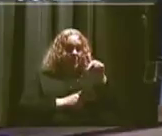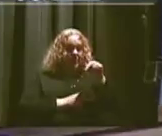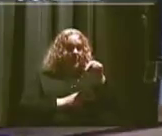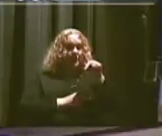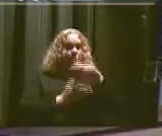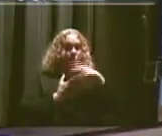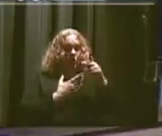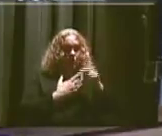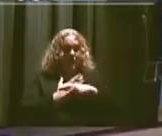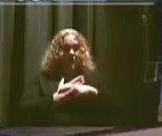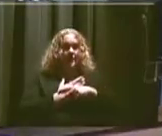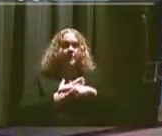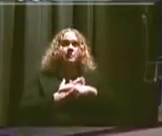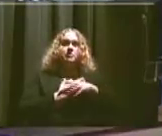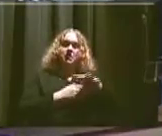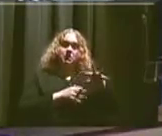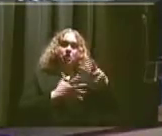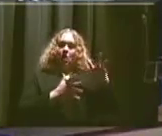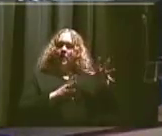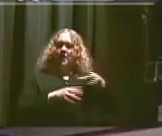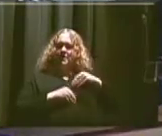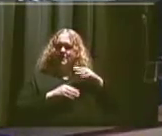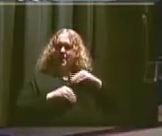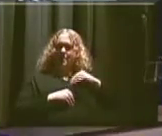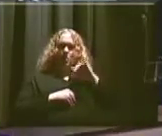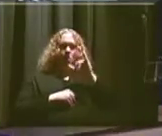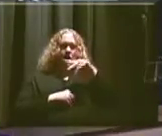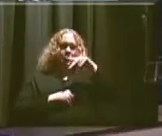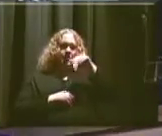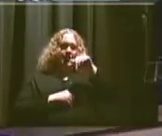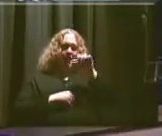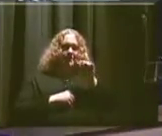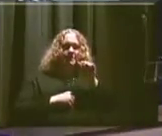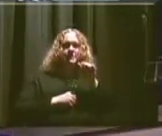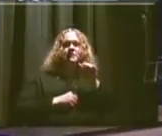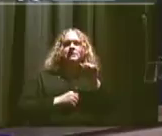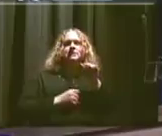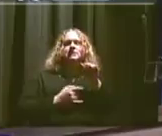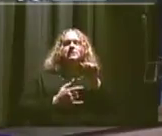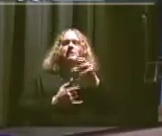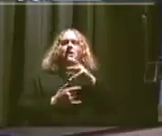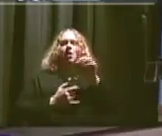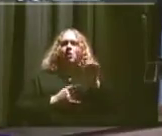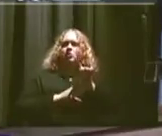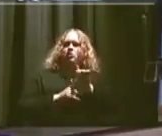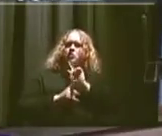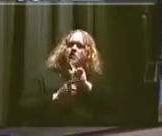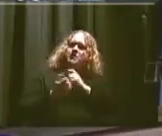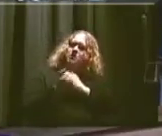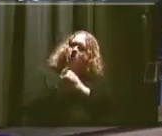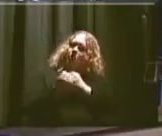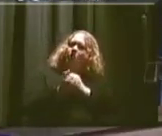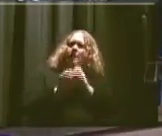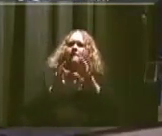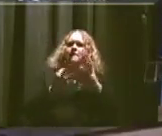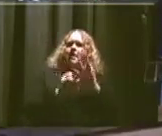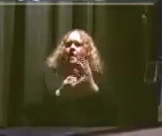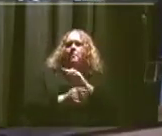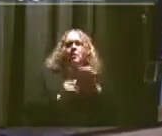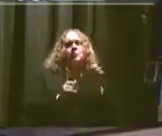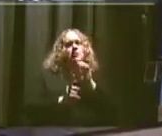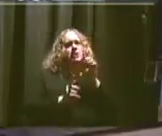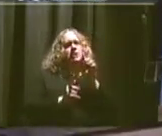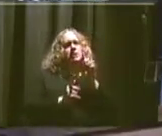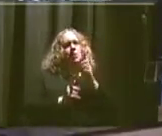Arts School. She has many academic honors. She has a very supportive family, but most of all, she's one of my